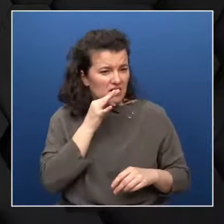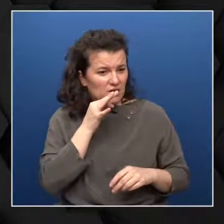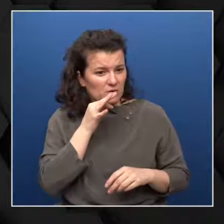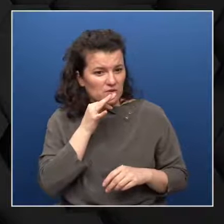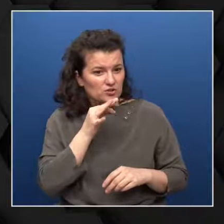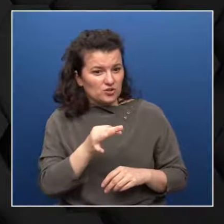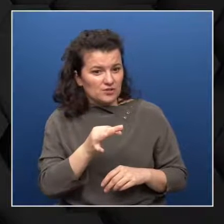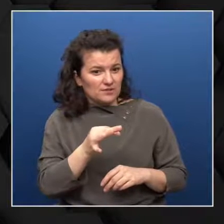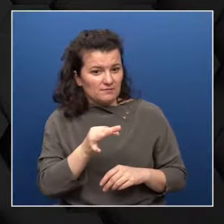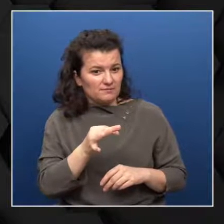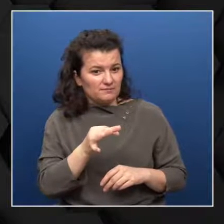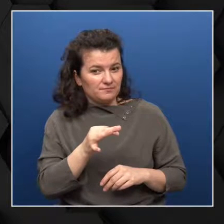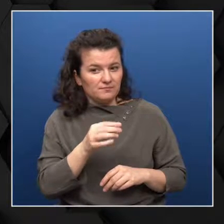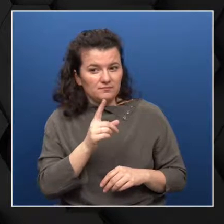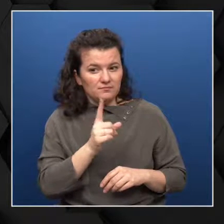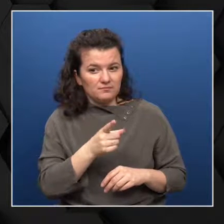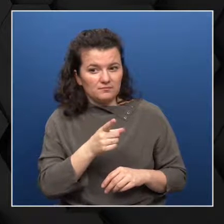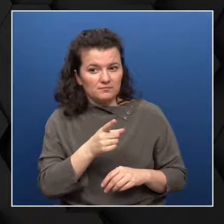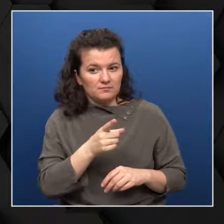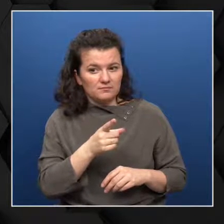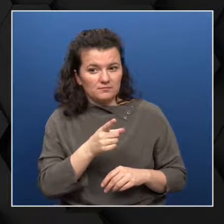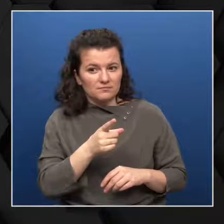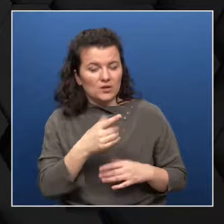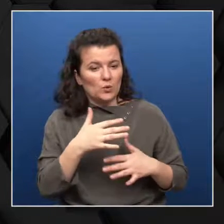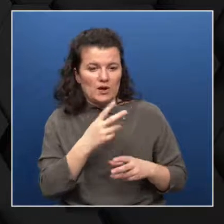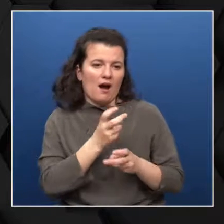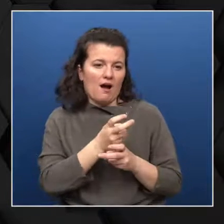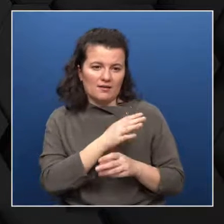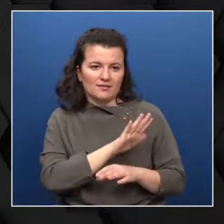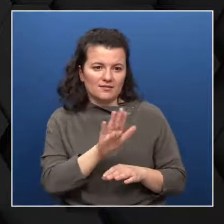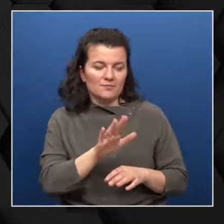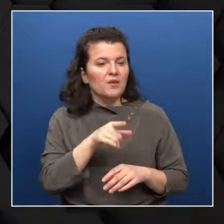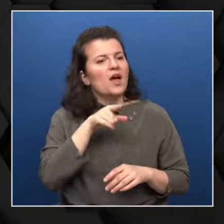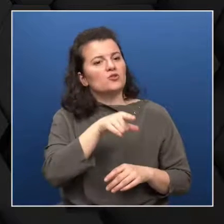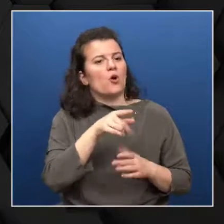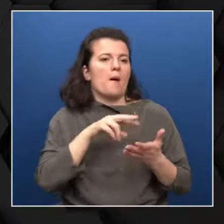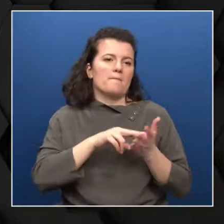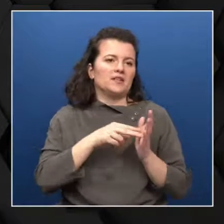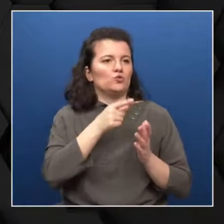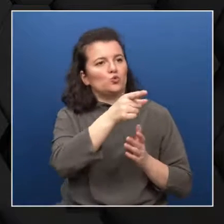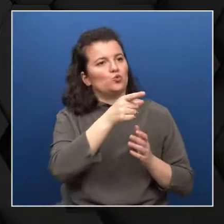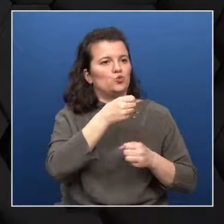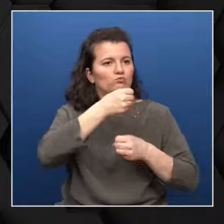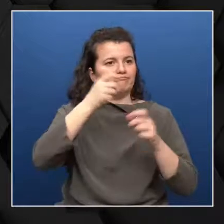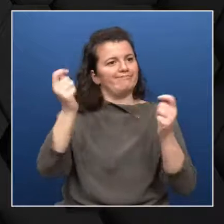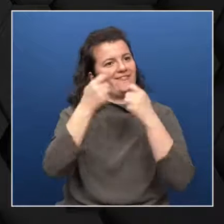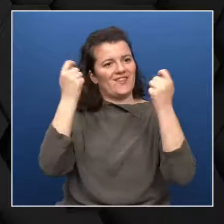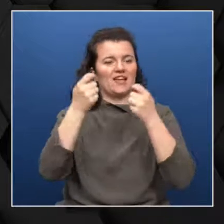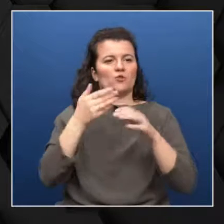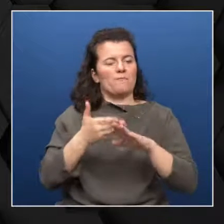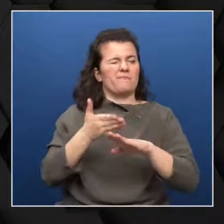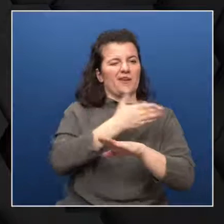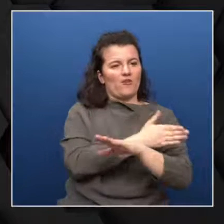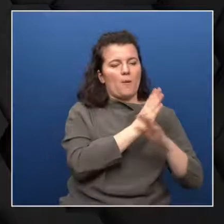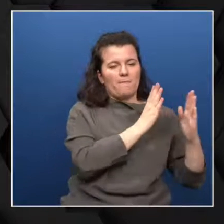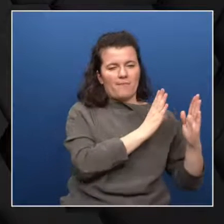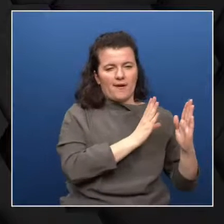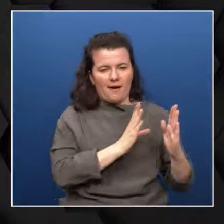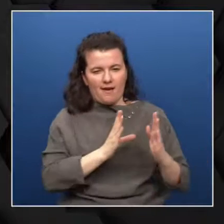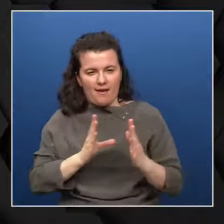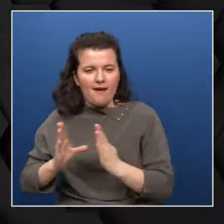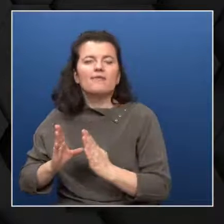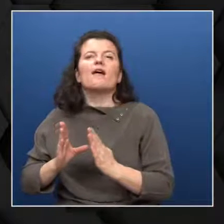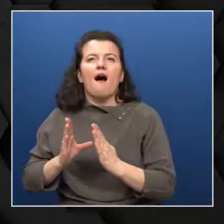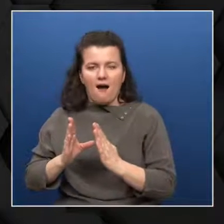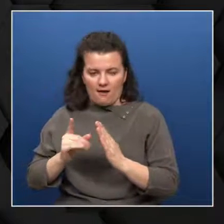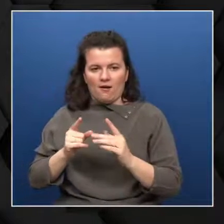This is if you were proactive, you actually planned ahead, and you remember to do captions and transcripts during